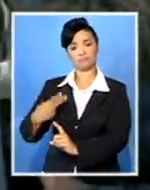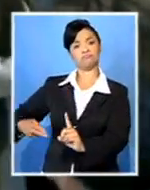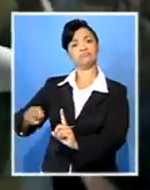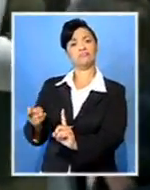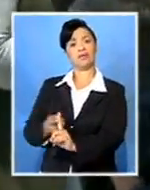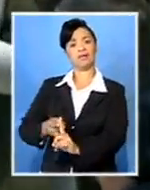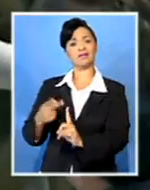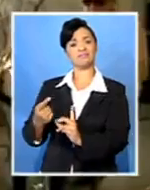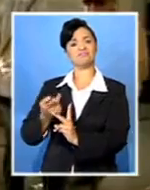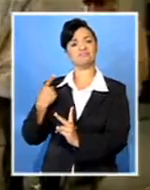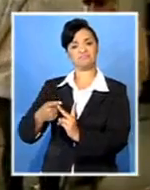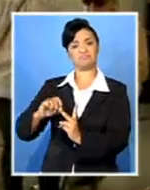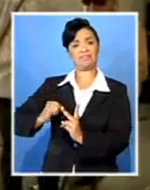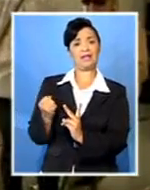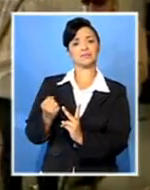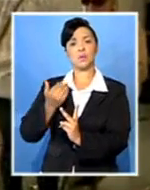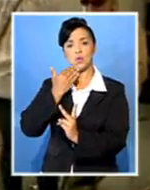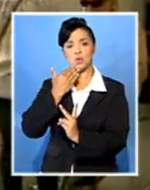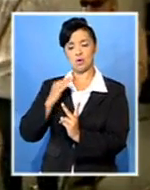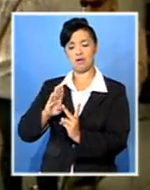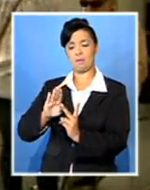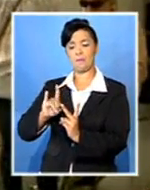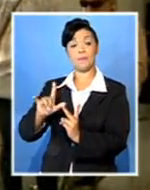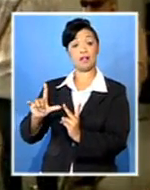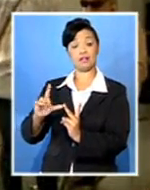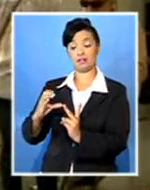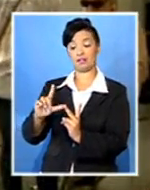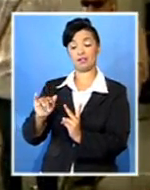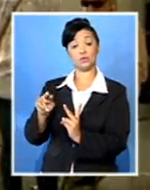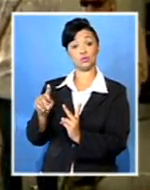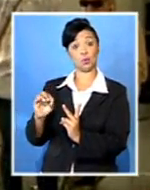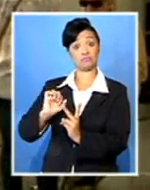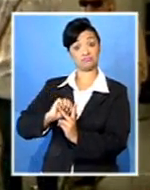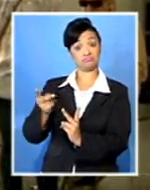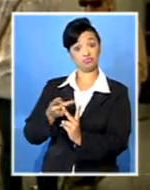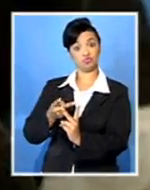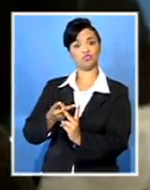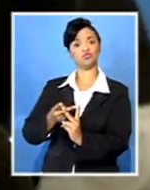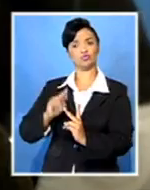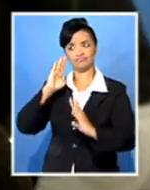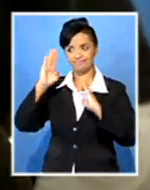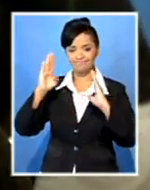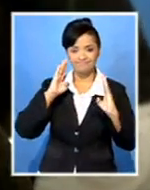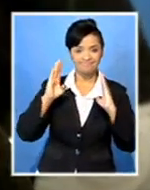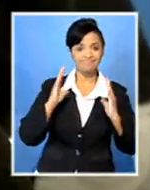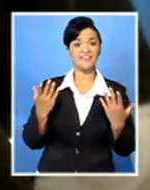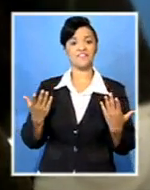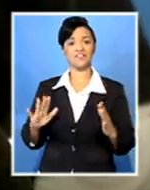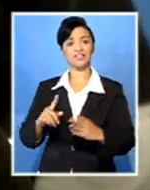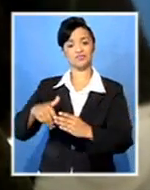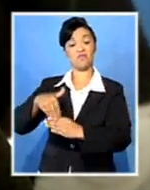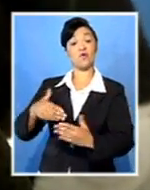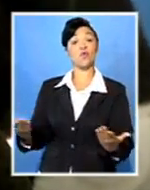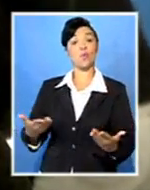nominee Hillary Clinton and her husband, former U.S. President Bill Clinton, walked out to greet supporters after casting